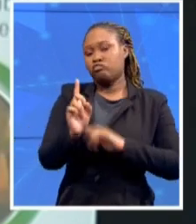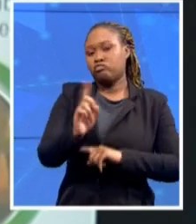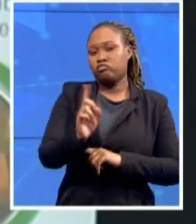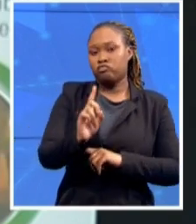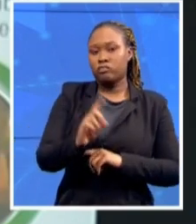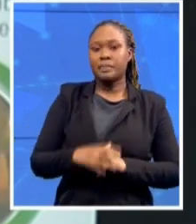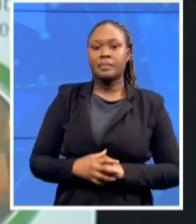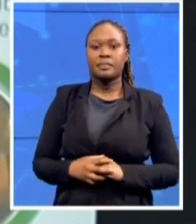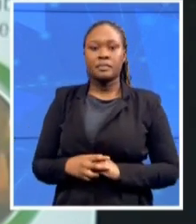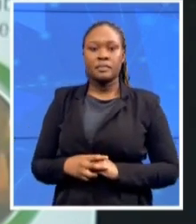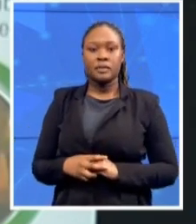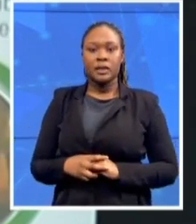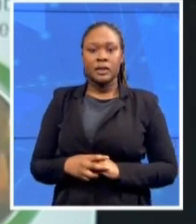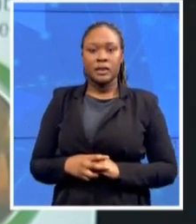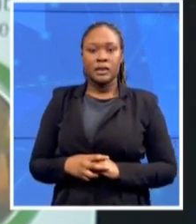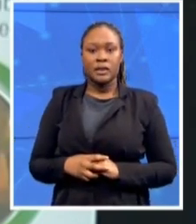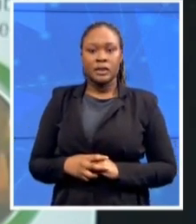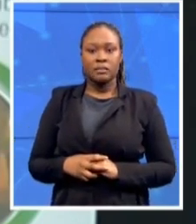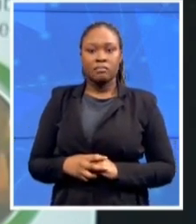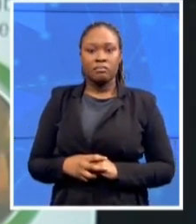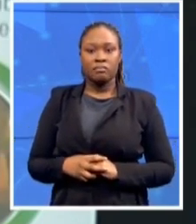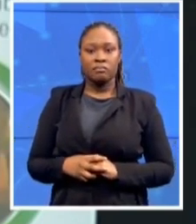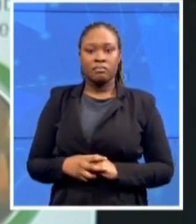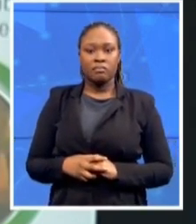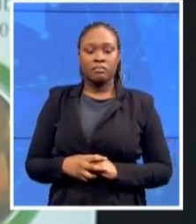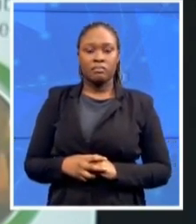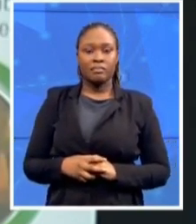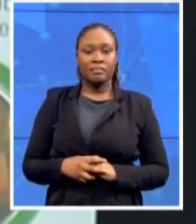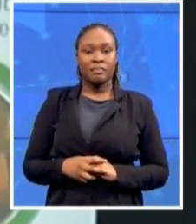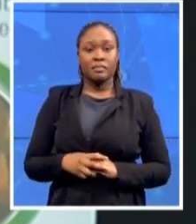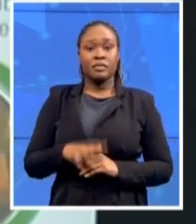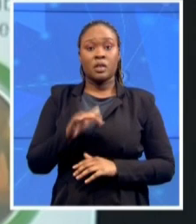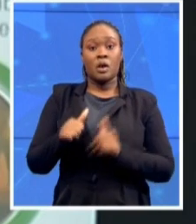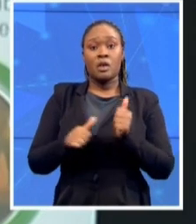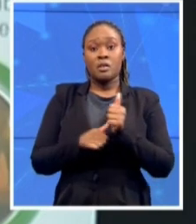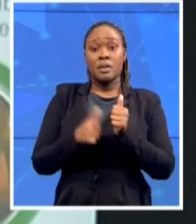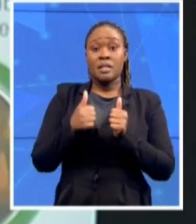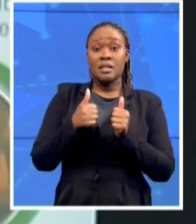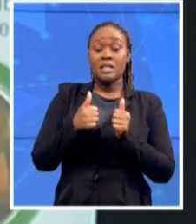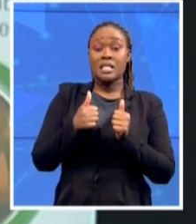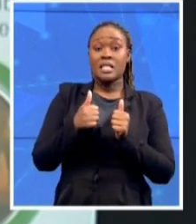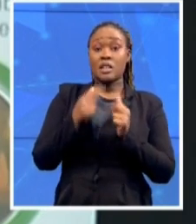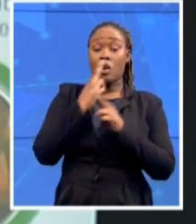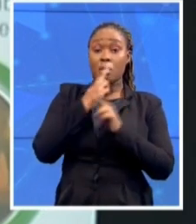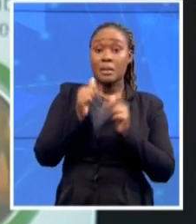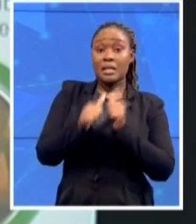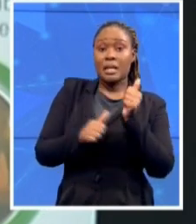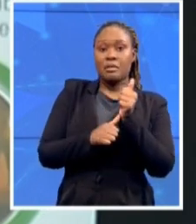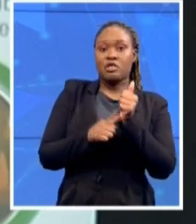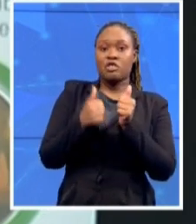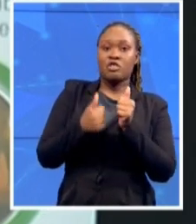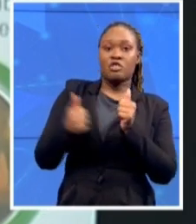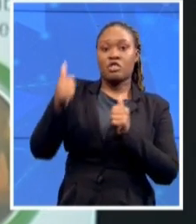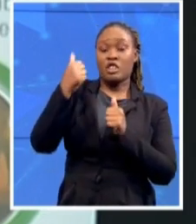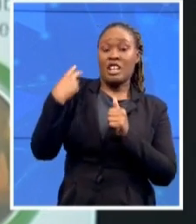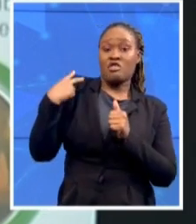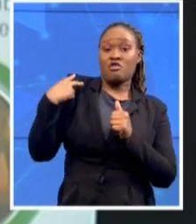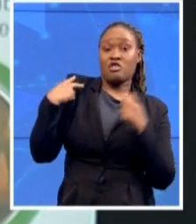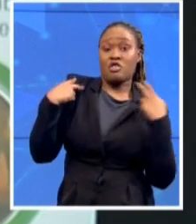the Honourable Deputy Director General said just moments ago, and the Minister of Energy. I hope that the DDG is still in the